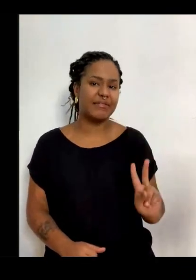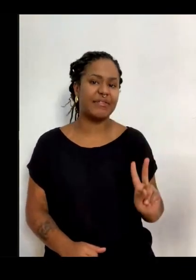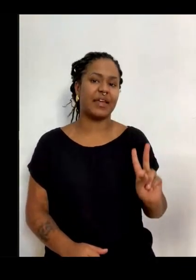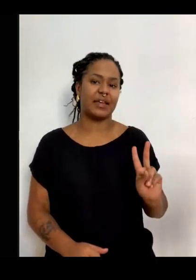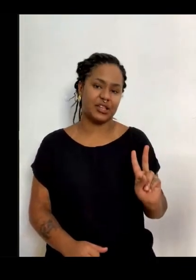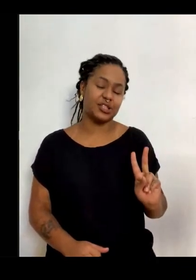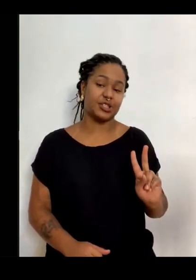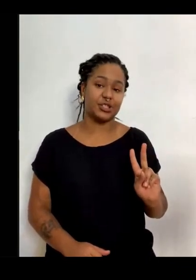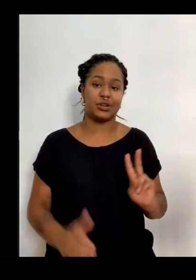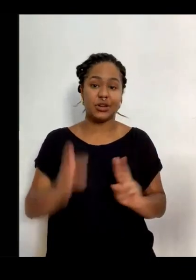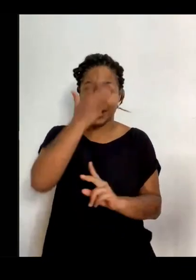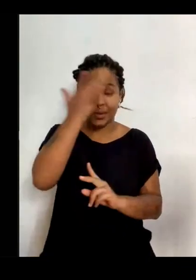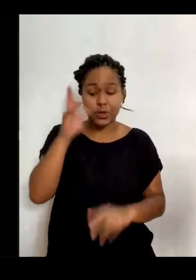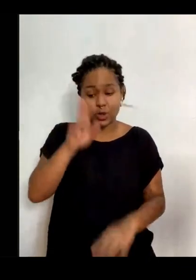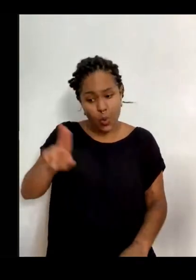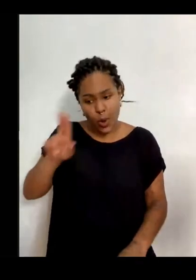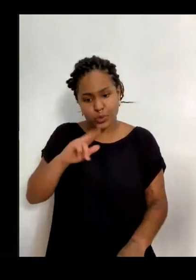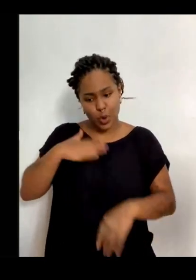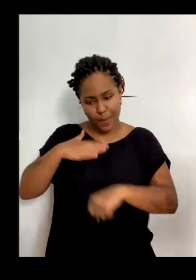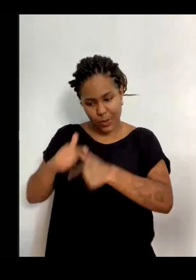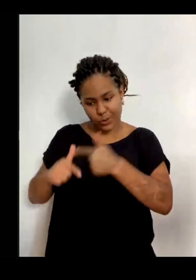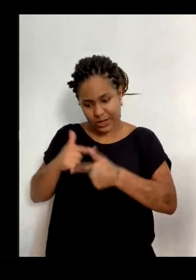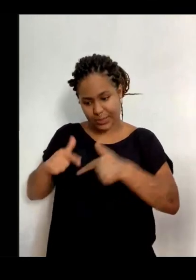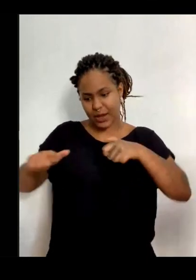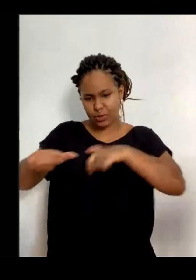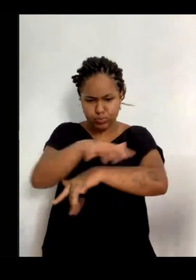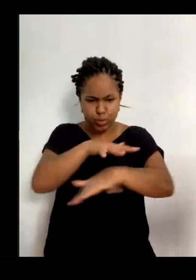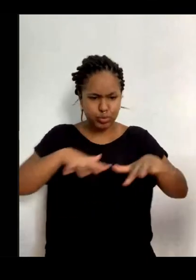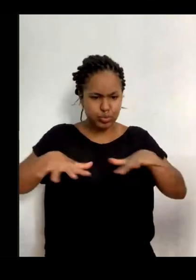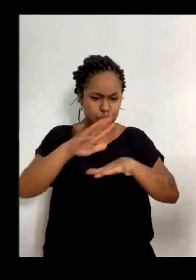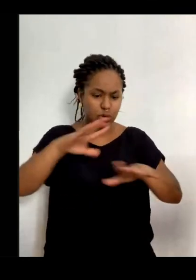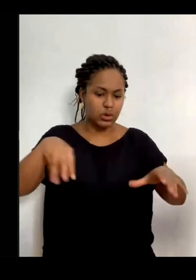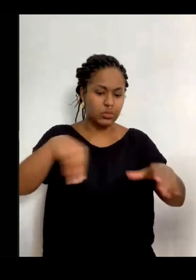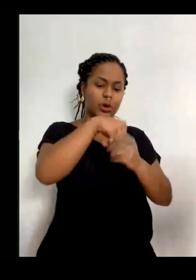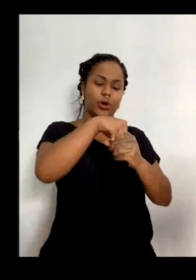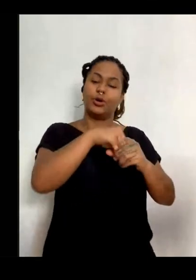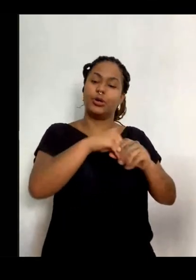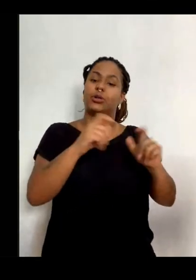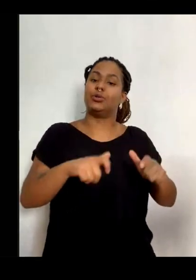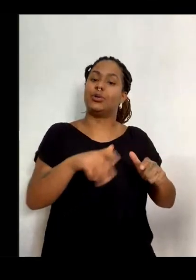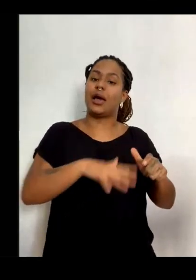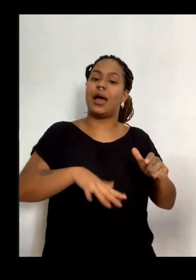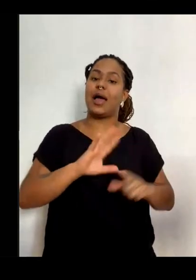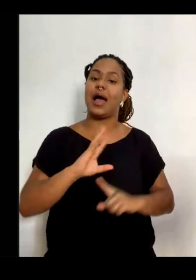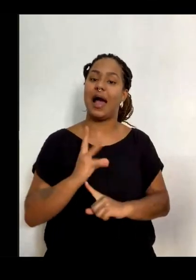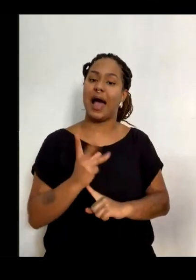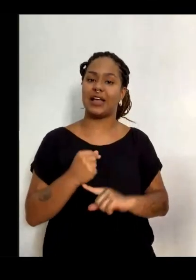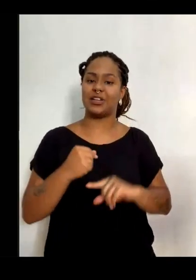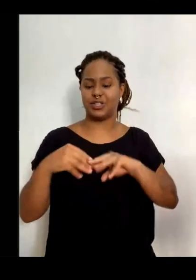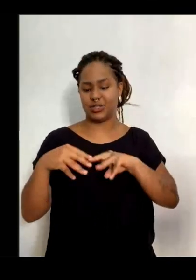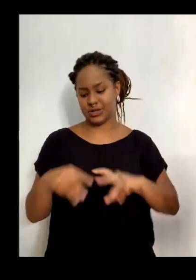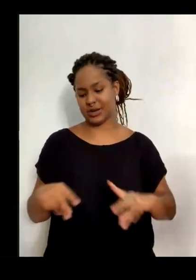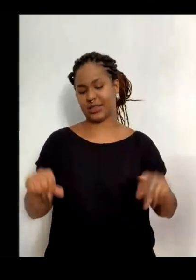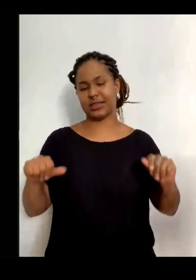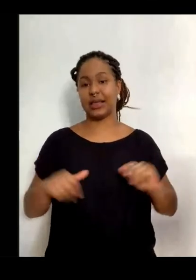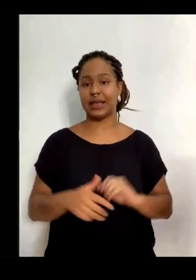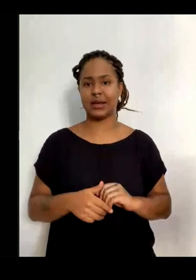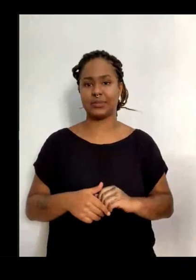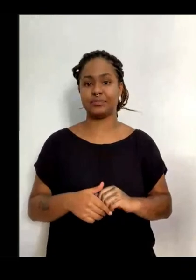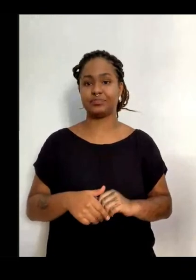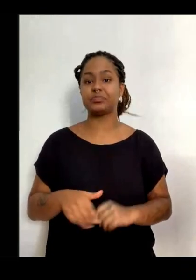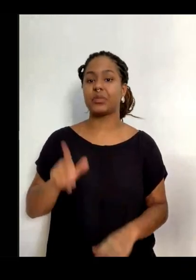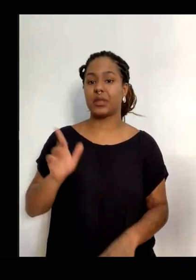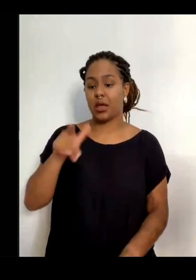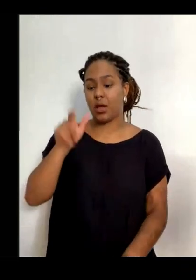there's been a lot of writing since the my my ephemeral performances first